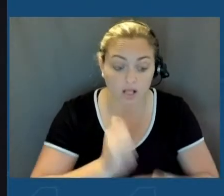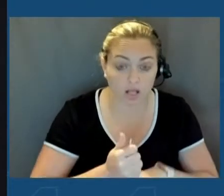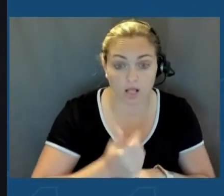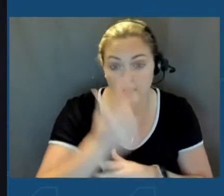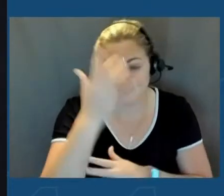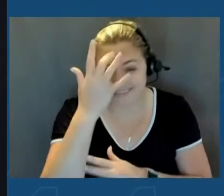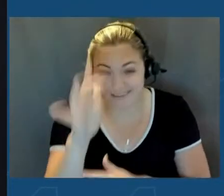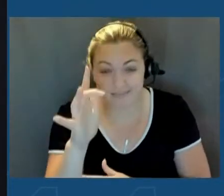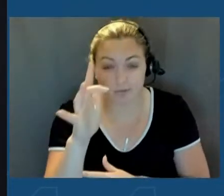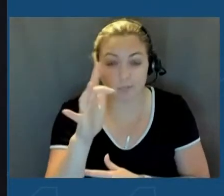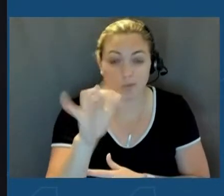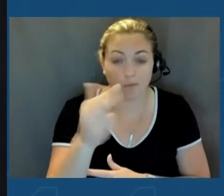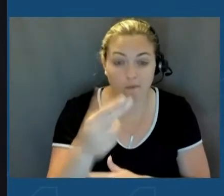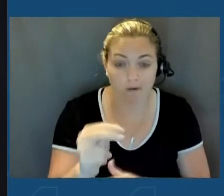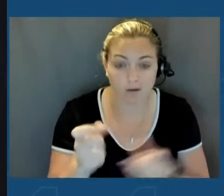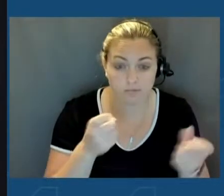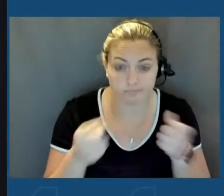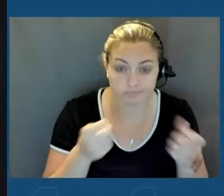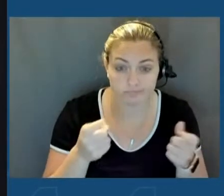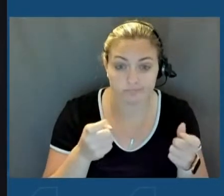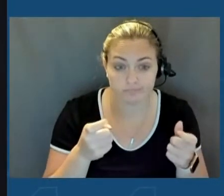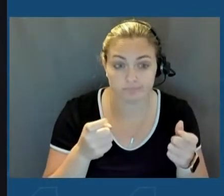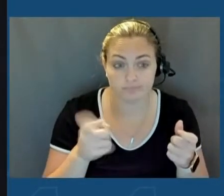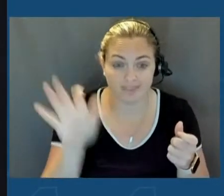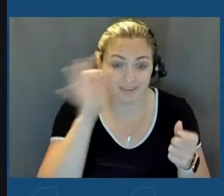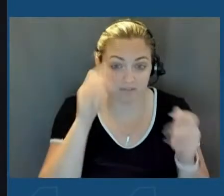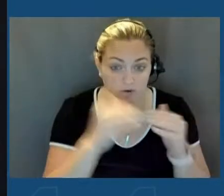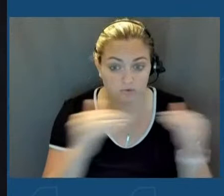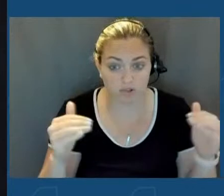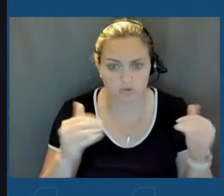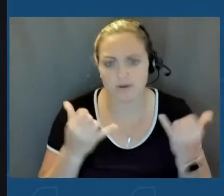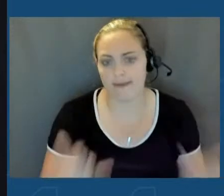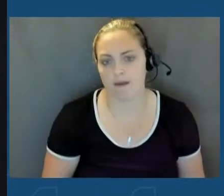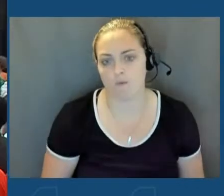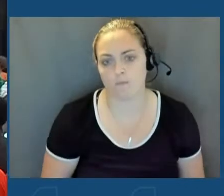gun reform at the federal level is now.